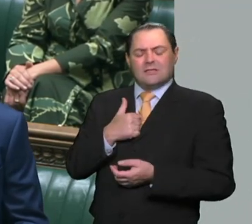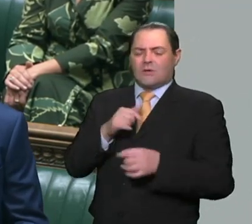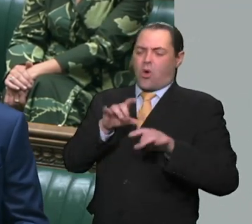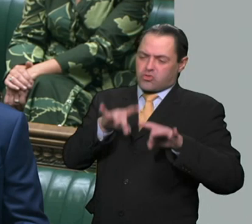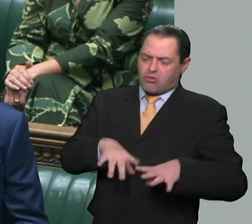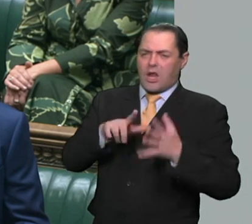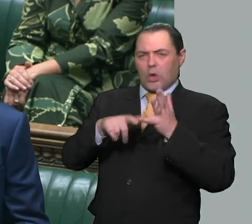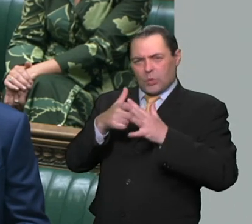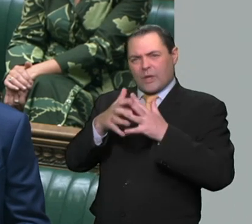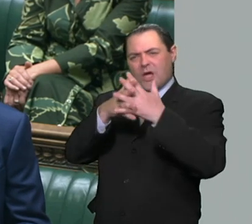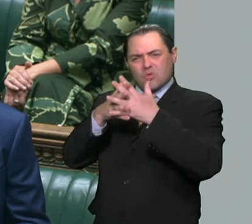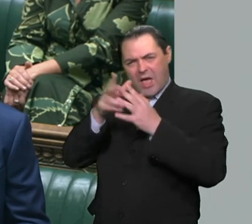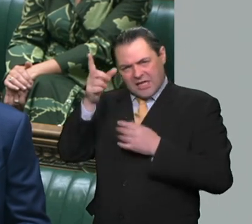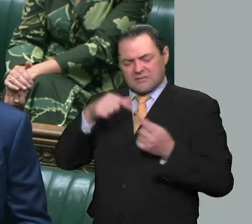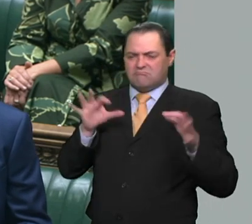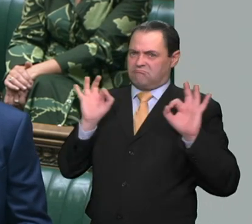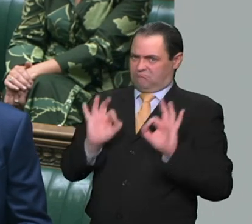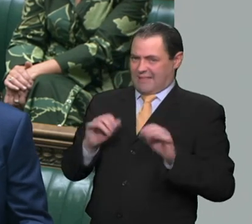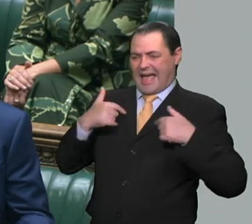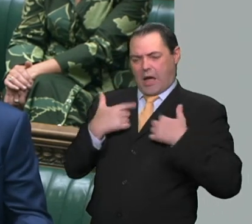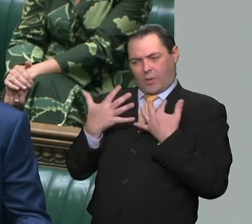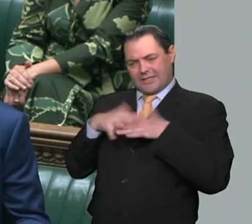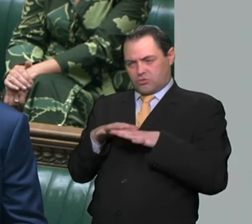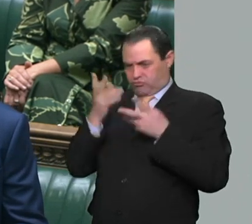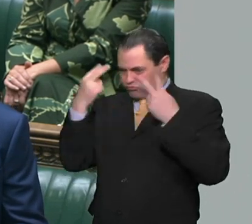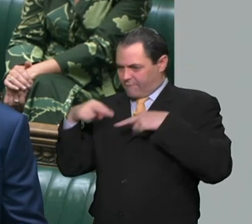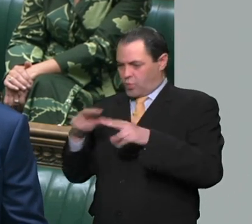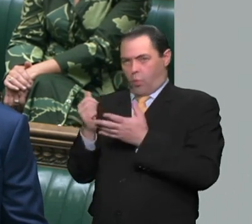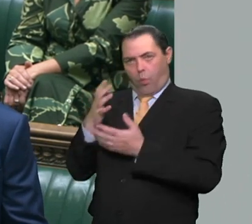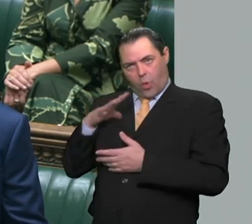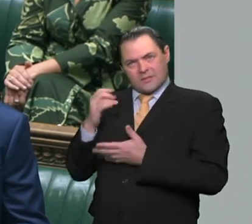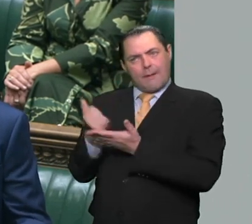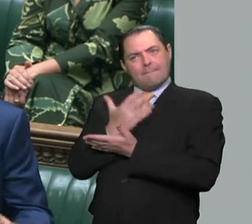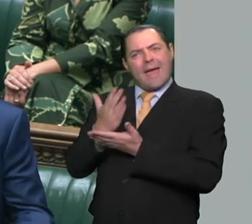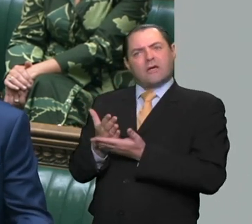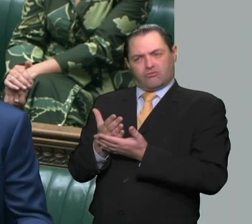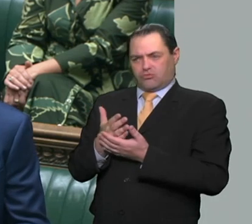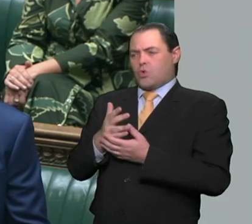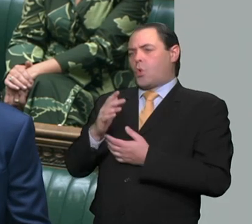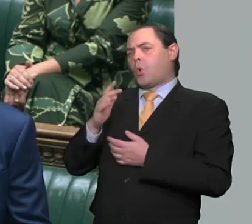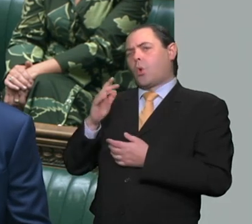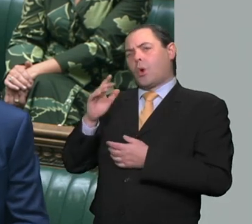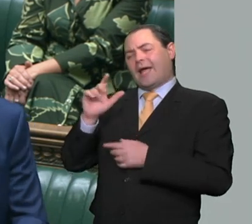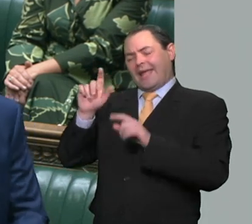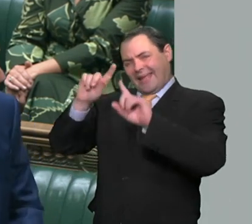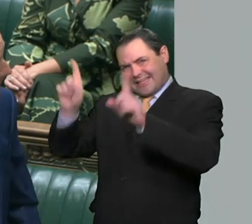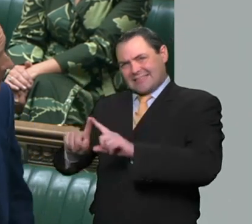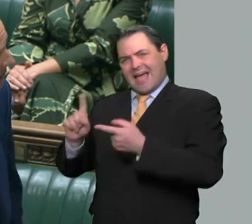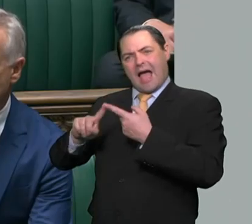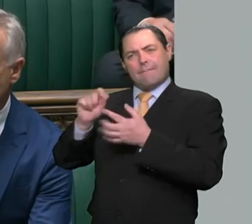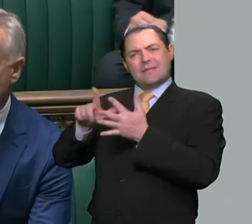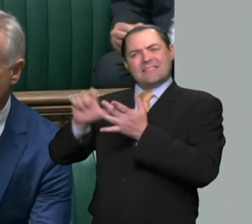builds on what we said in the integrated review about promoting stability in the Indo-Pacific. It builds on our FTA negotiations,